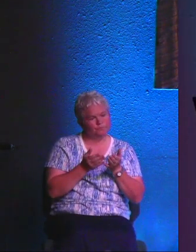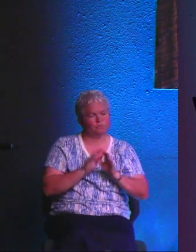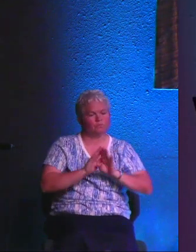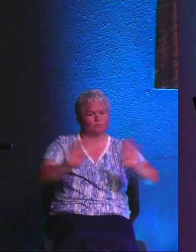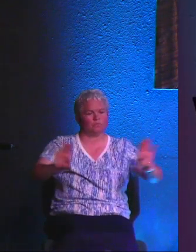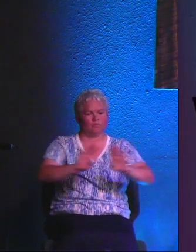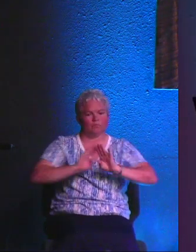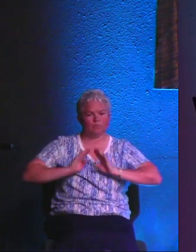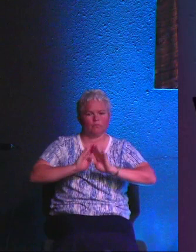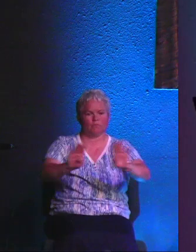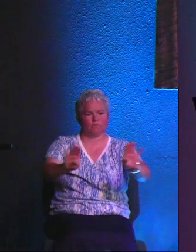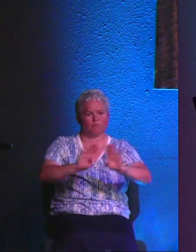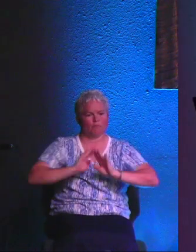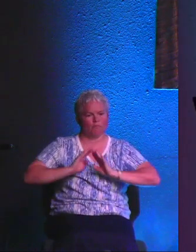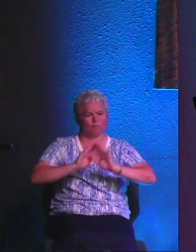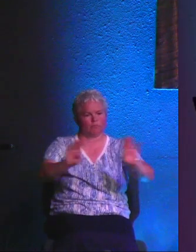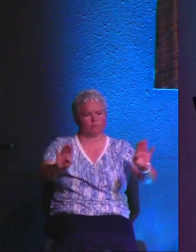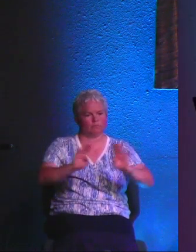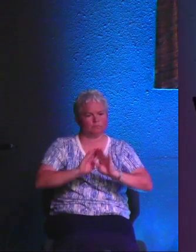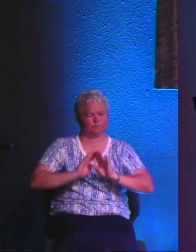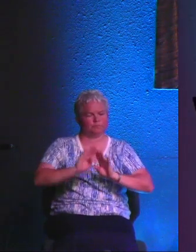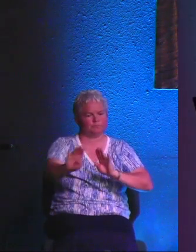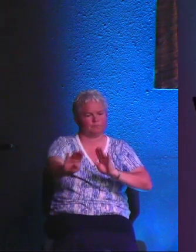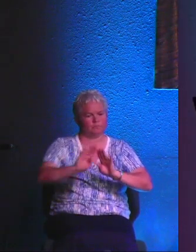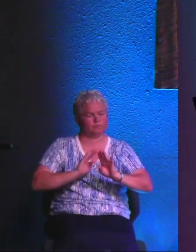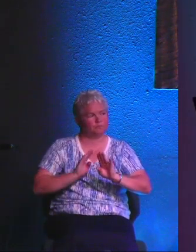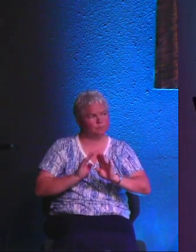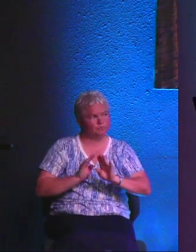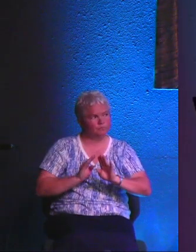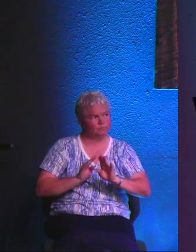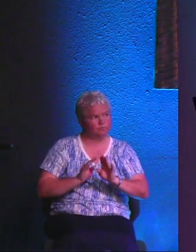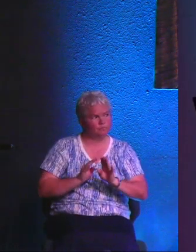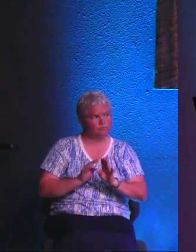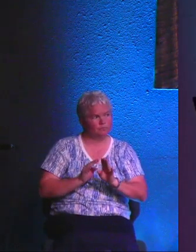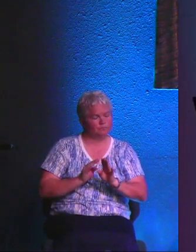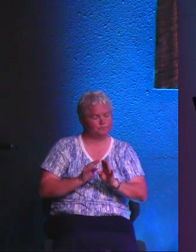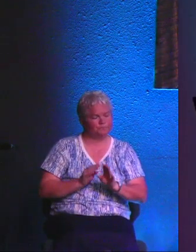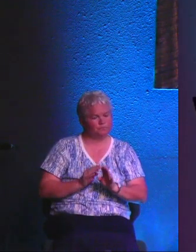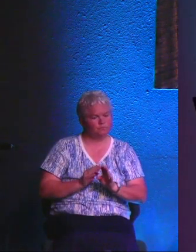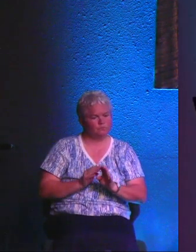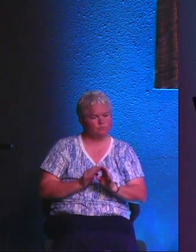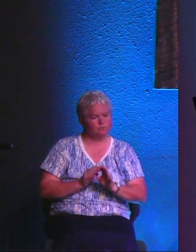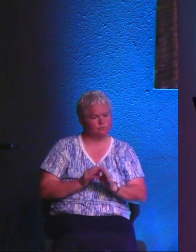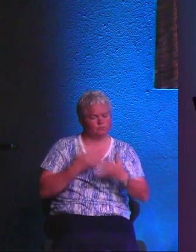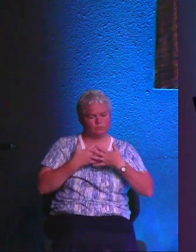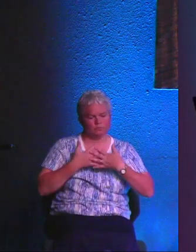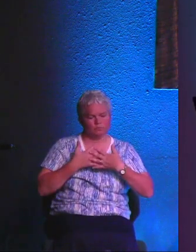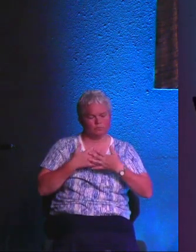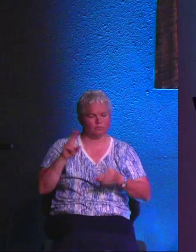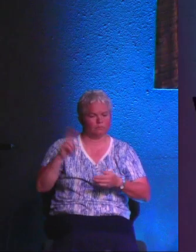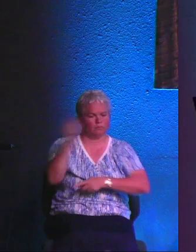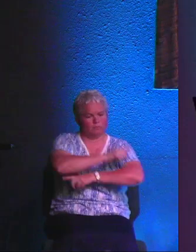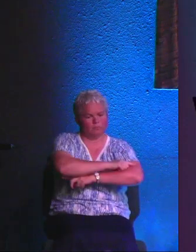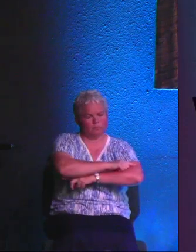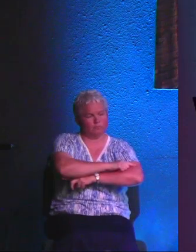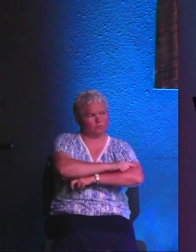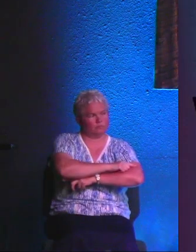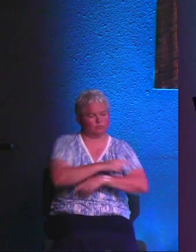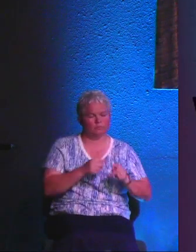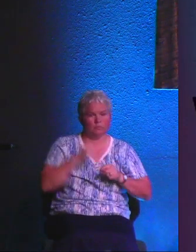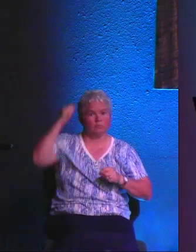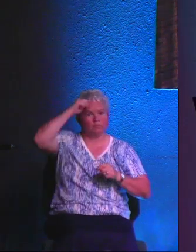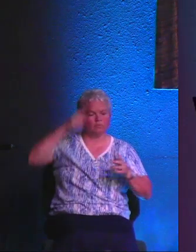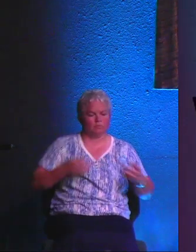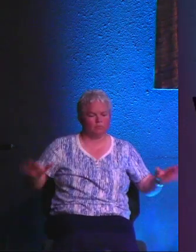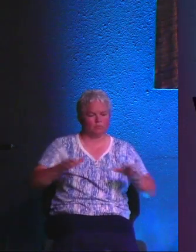he opened the doors for me to change, that I would go. The police show up. My ex goes to jail. 2 days later, I'm here at Adult and